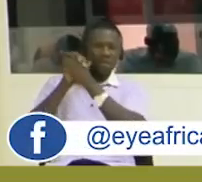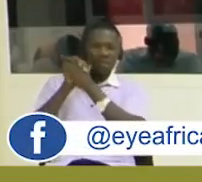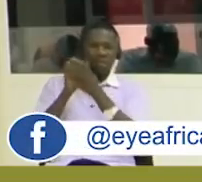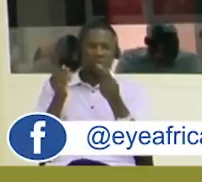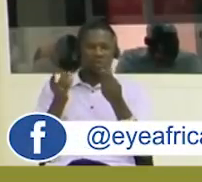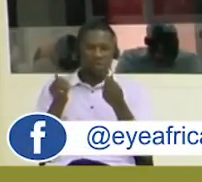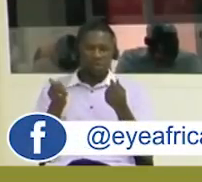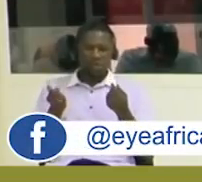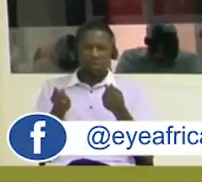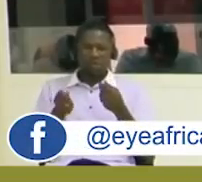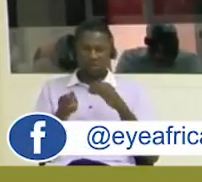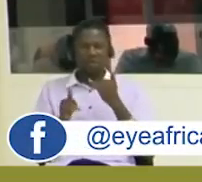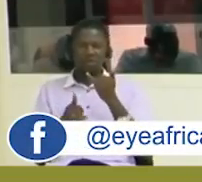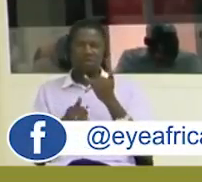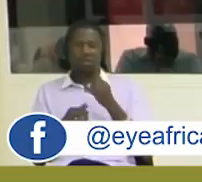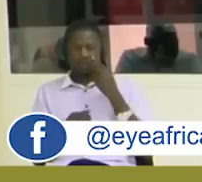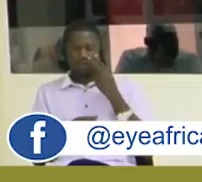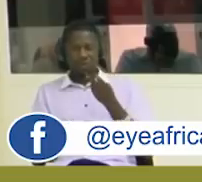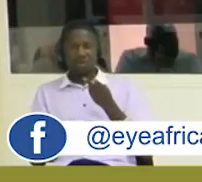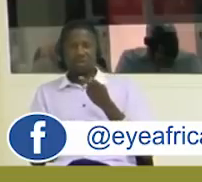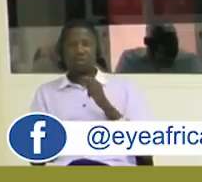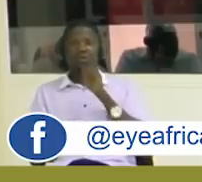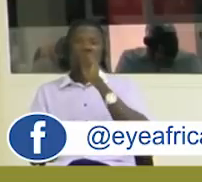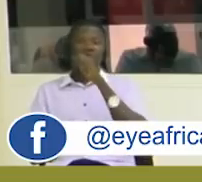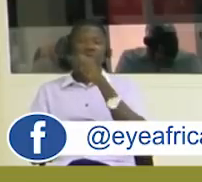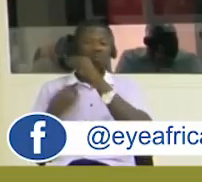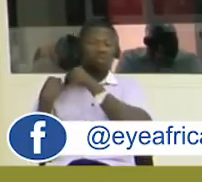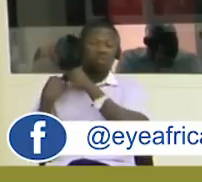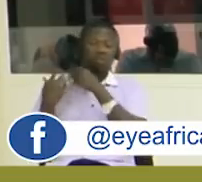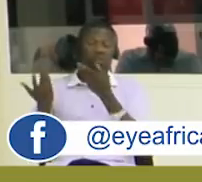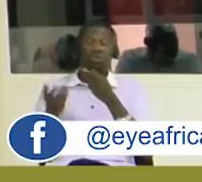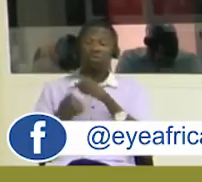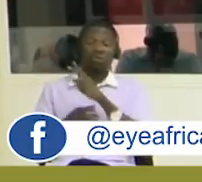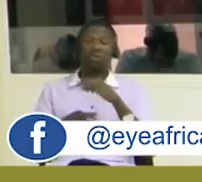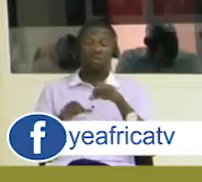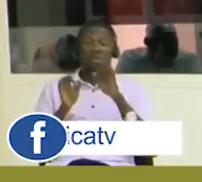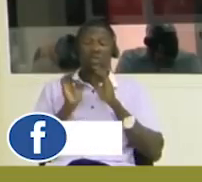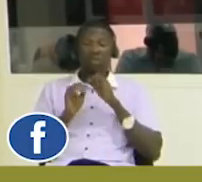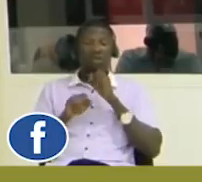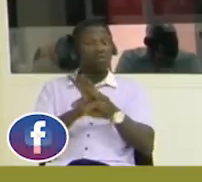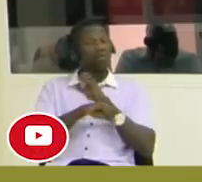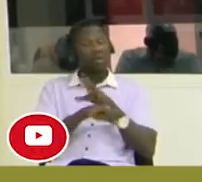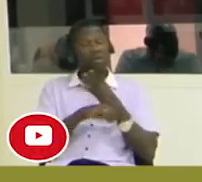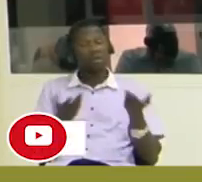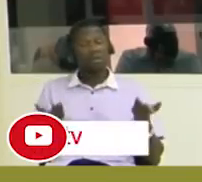And I said, yes. He said, you see, your boss doesn't take advice.